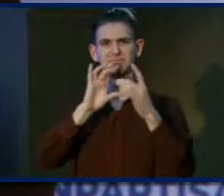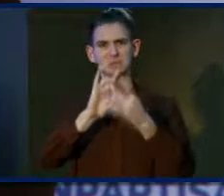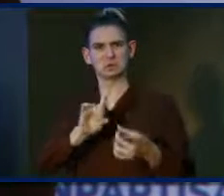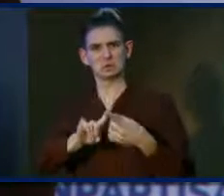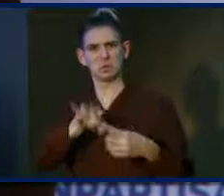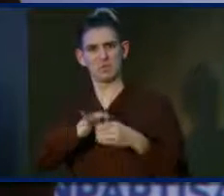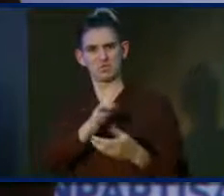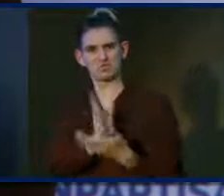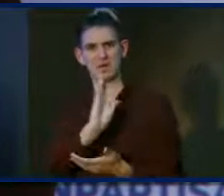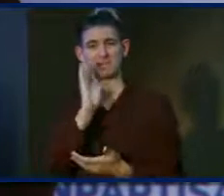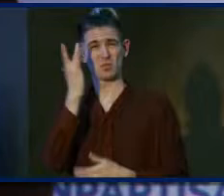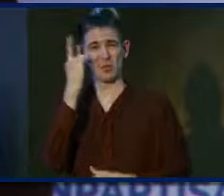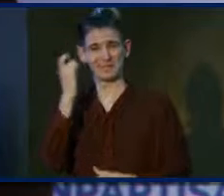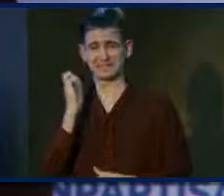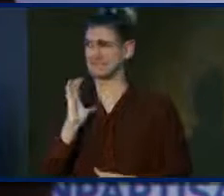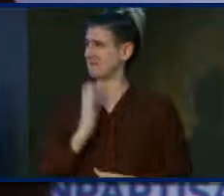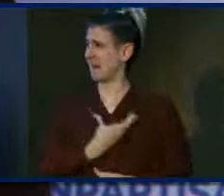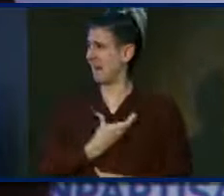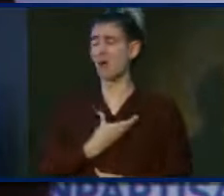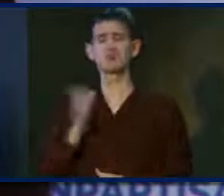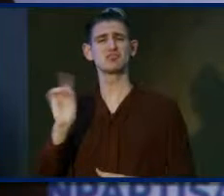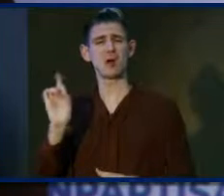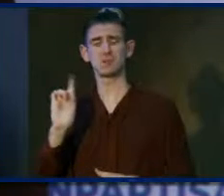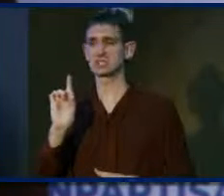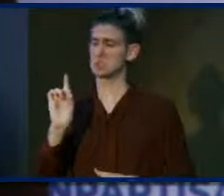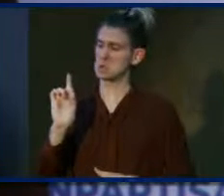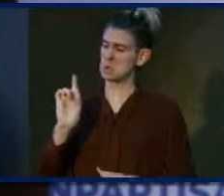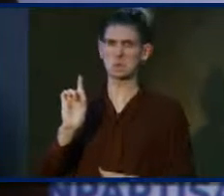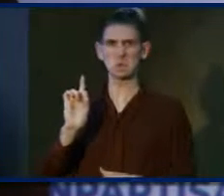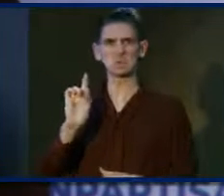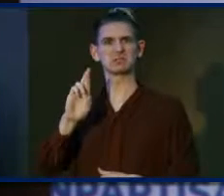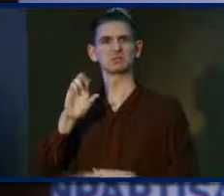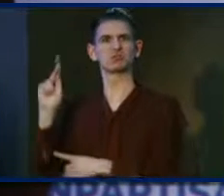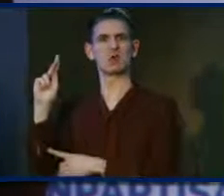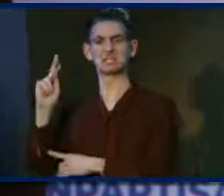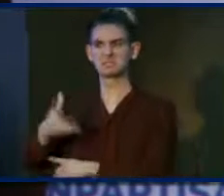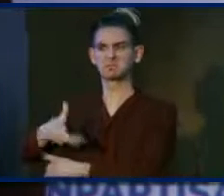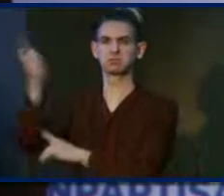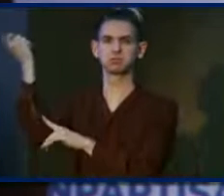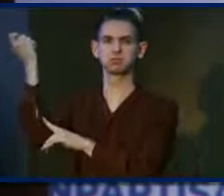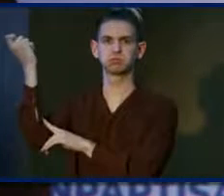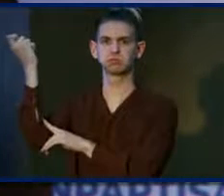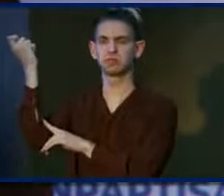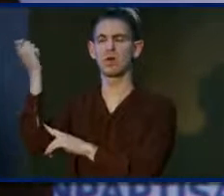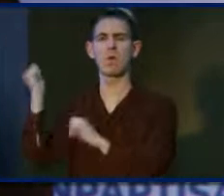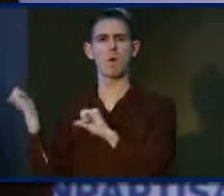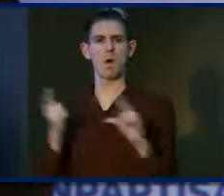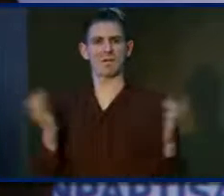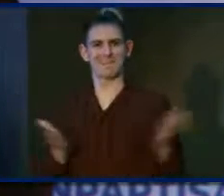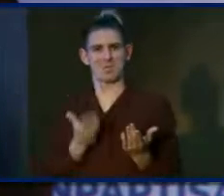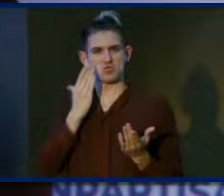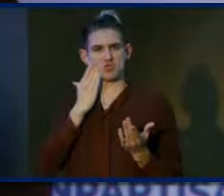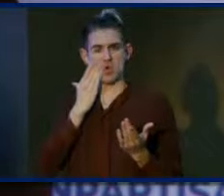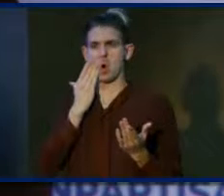the line. And everyone in this room, by being here, understands exactly what's at stake. In the 2020 election,